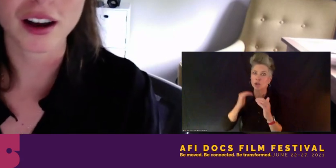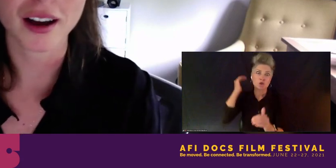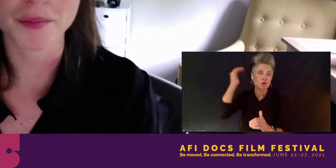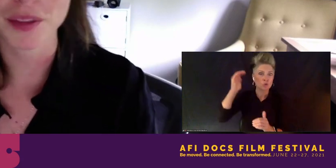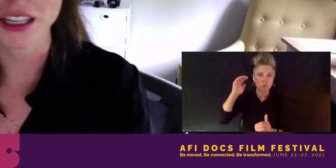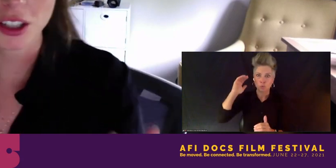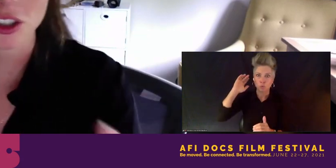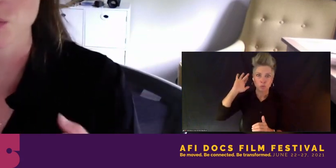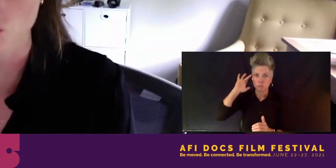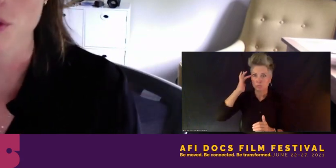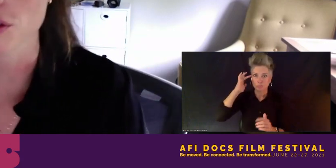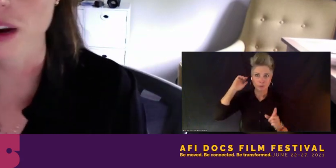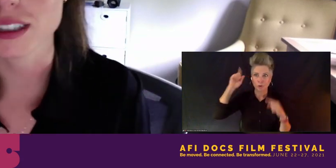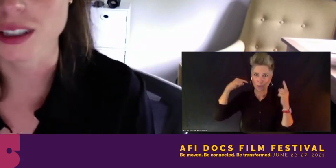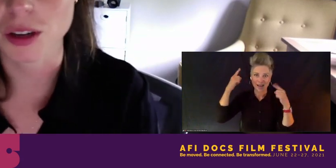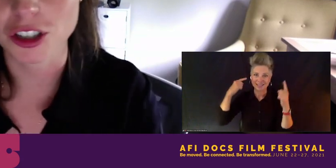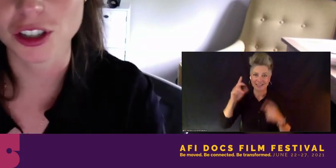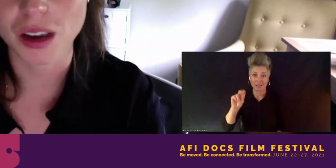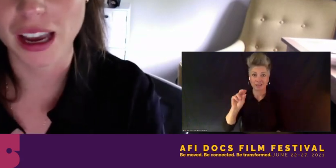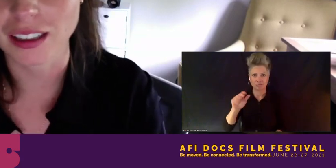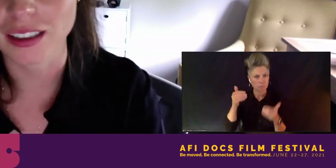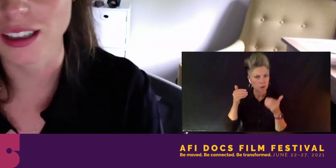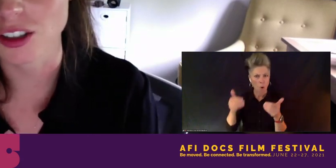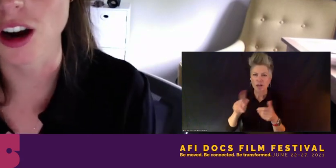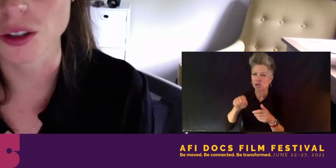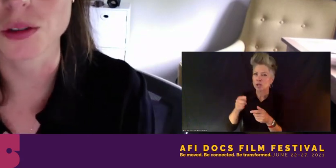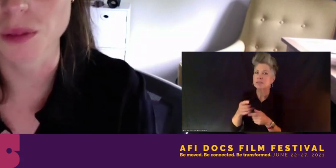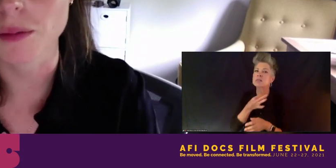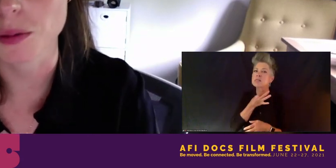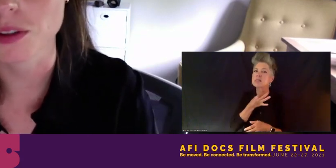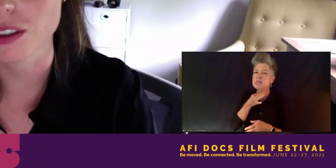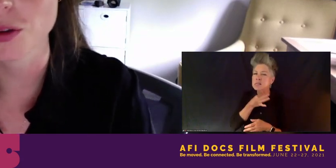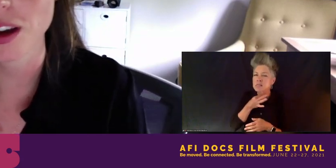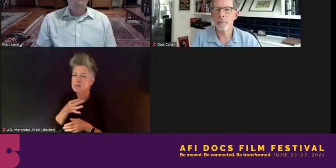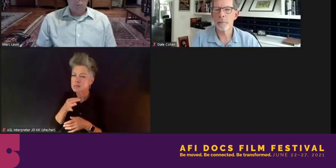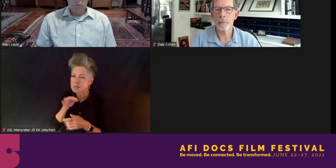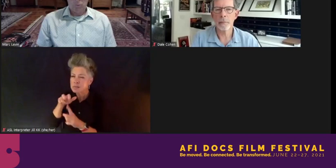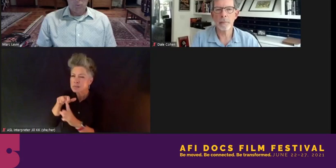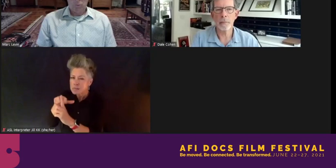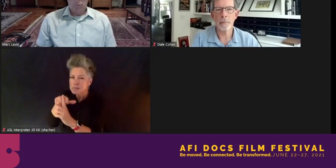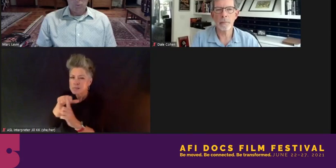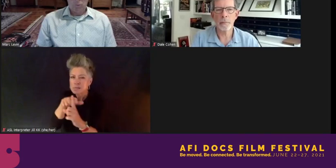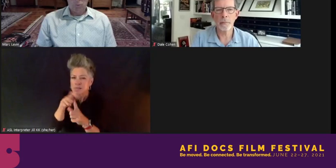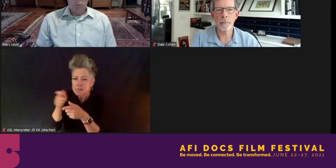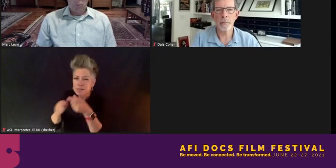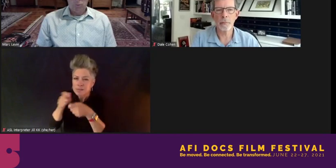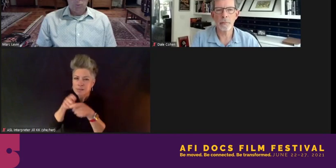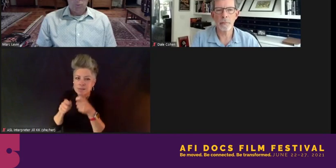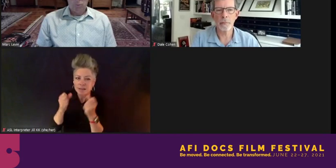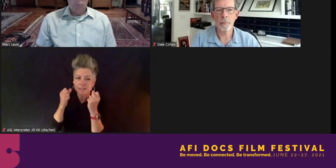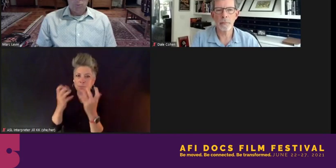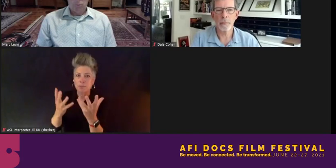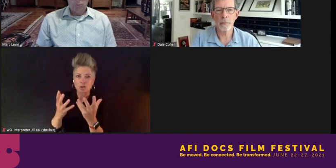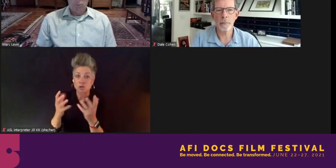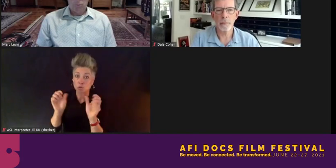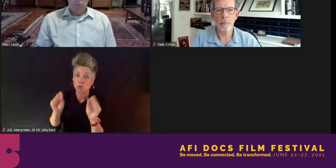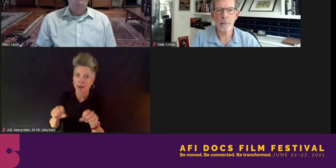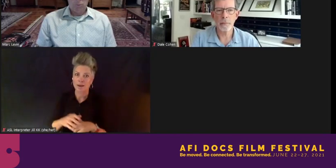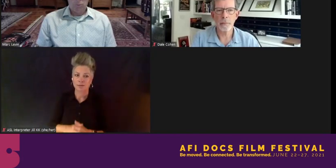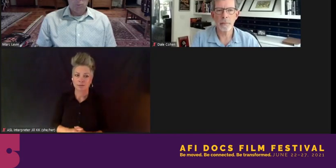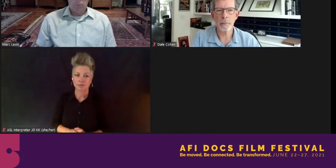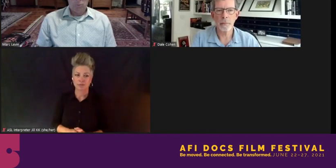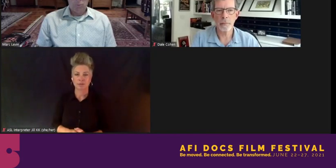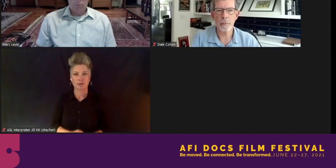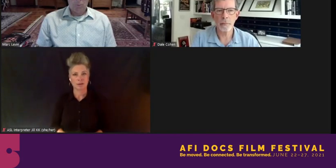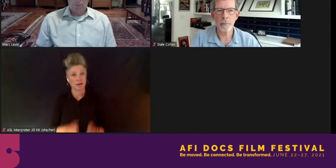hear, um, and to just pull the threads as much as you can and talk to as many people as you can. That's a great tip, an investigative